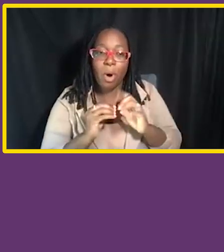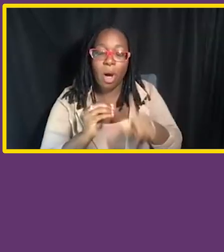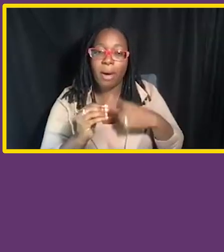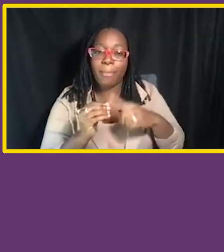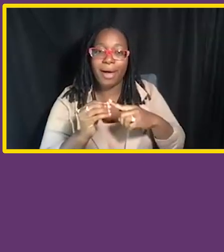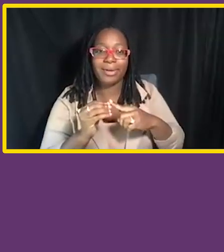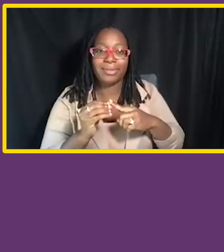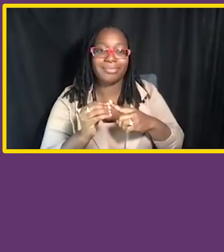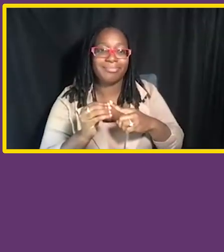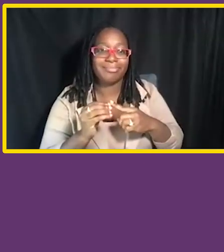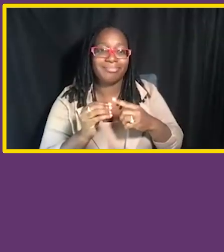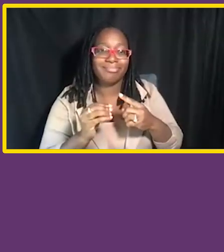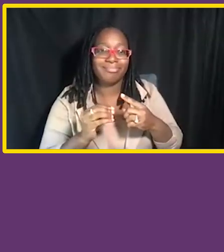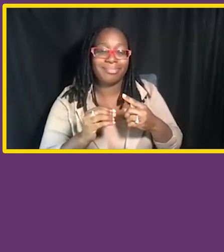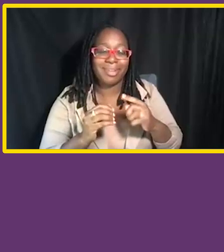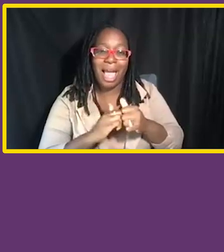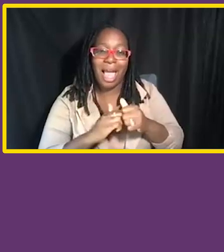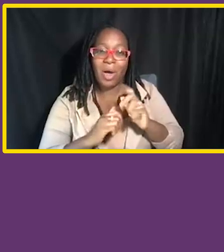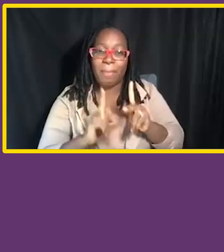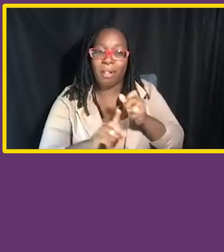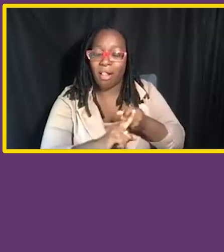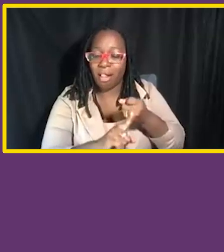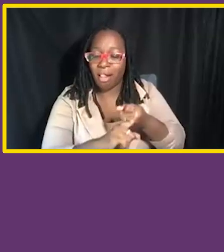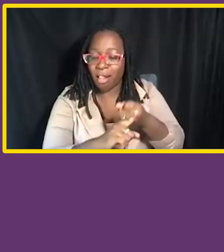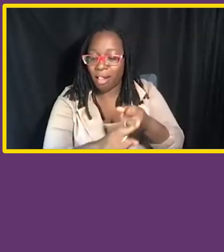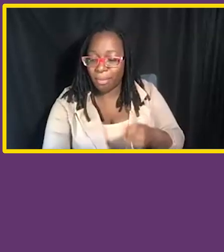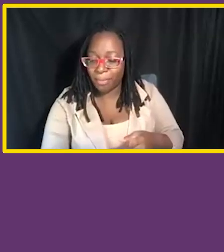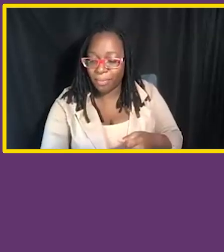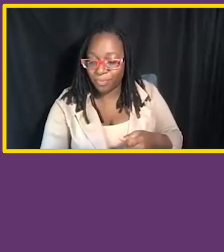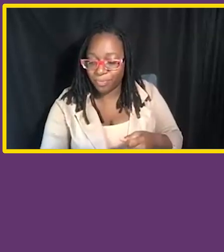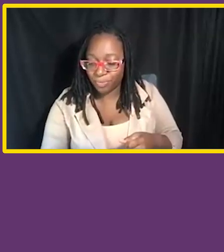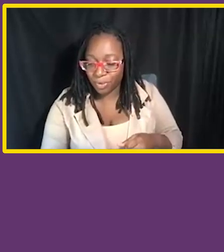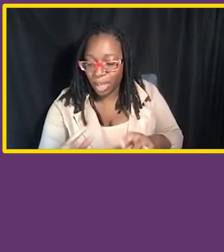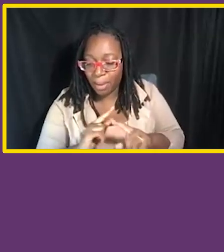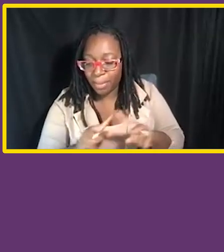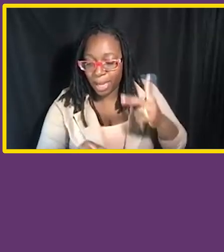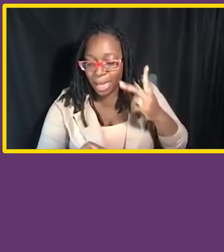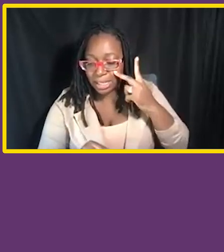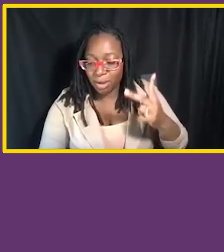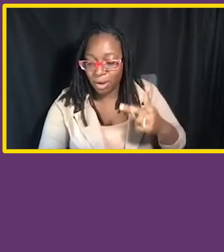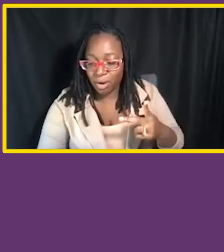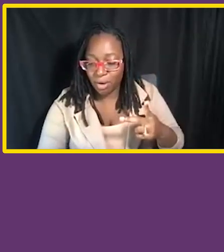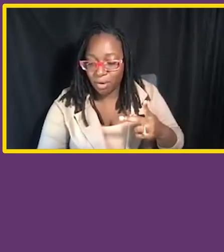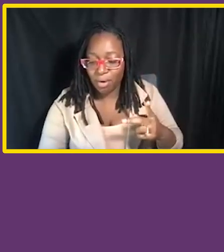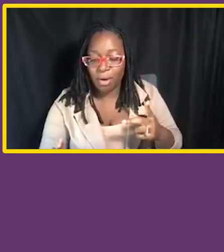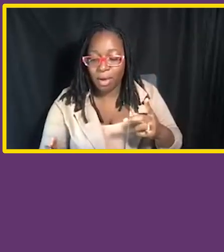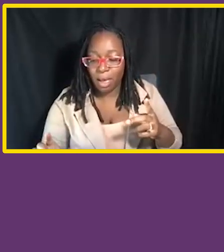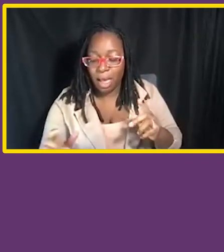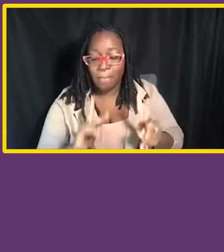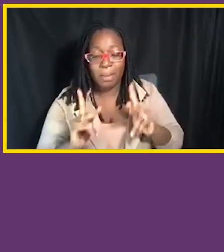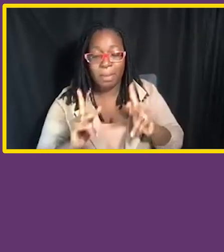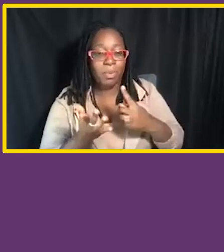down over time. And we do expect, and I think I saw Tiara say in the chat, kind of like this strong Black